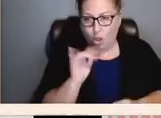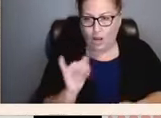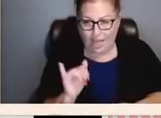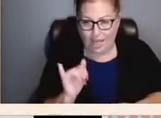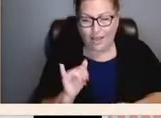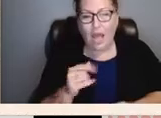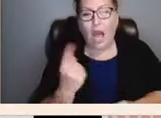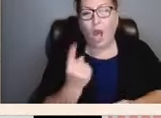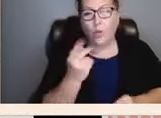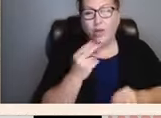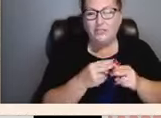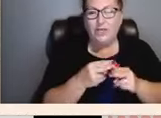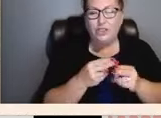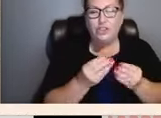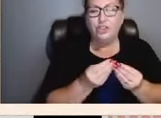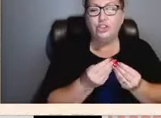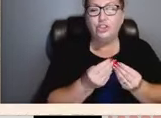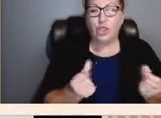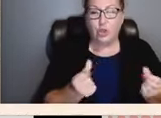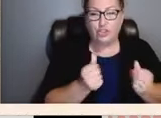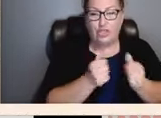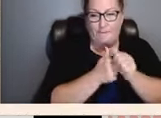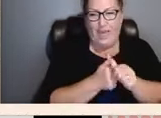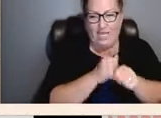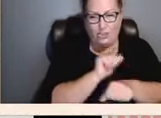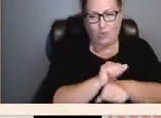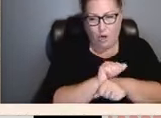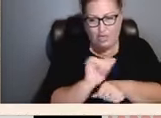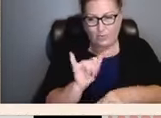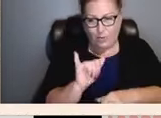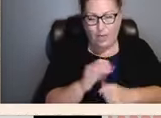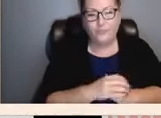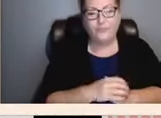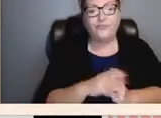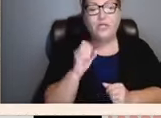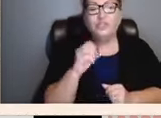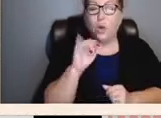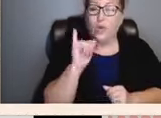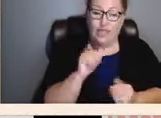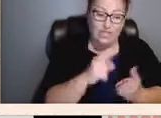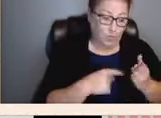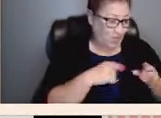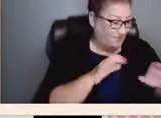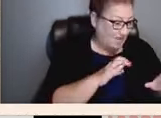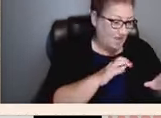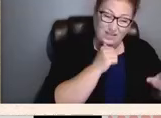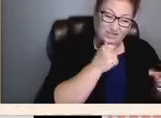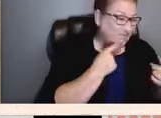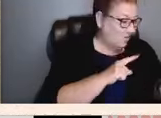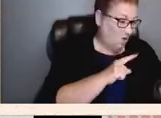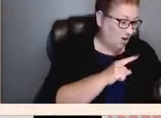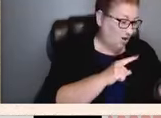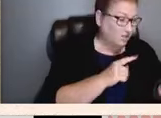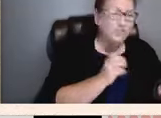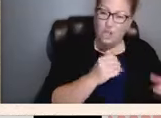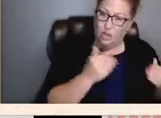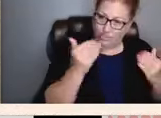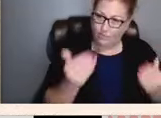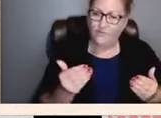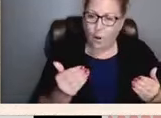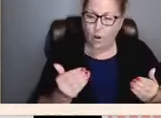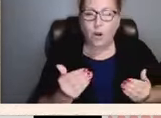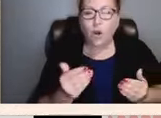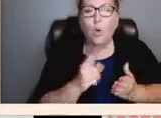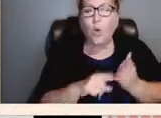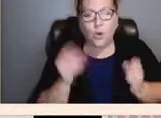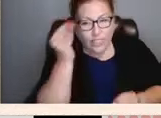solution-based work as well. So this is what we've done. It doesn't work. So let's move forward. What are we thinking? This is